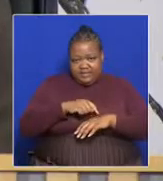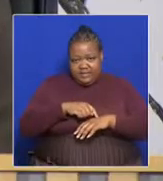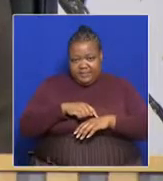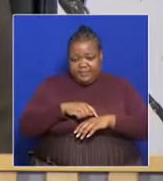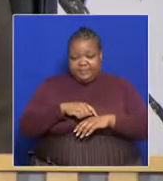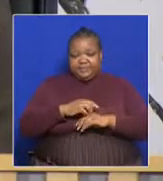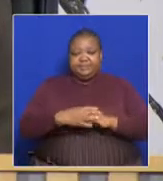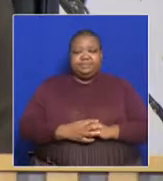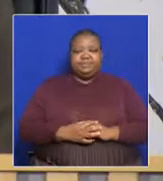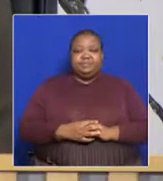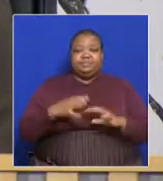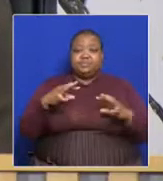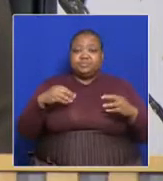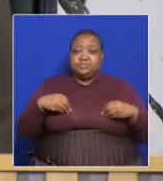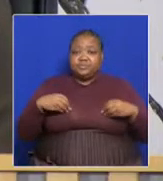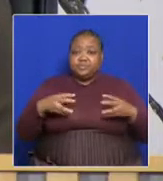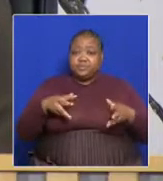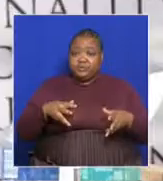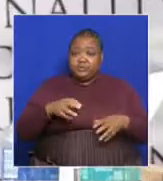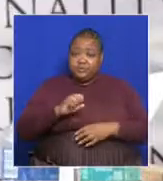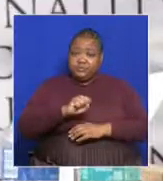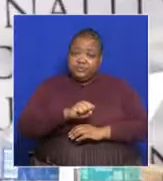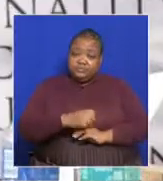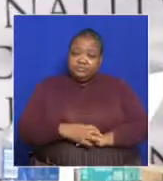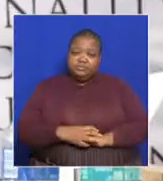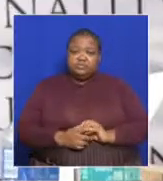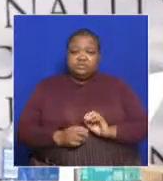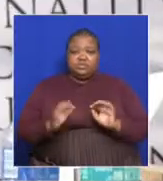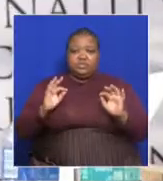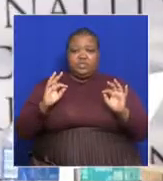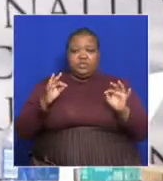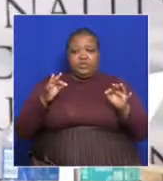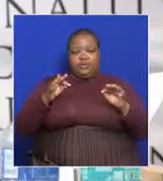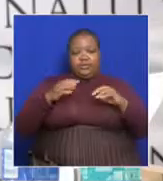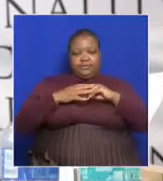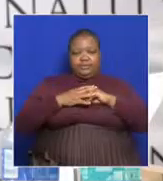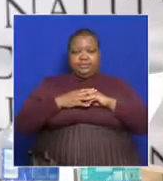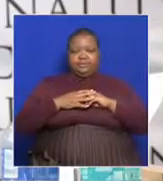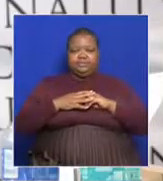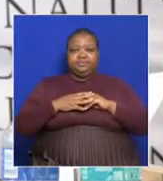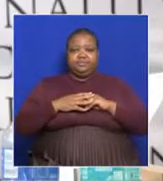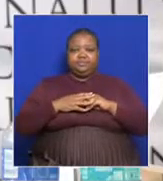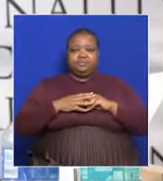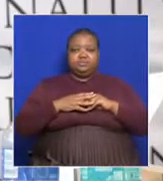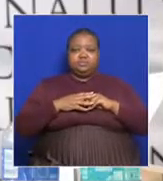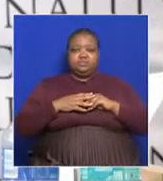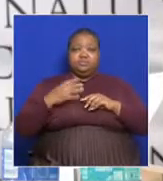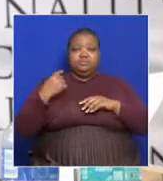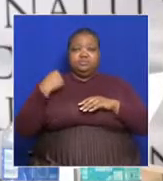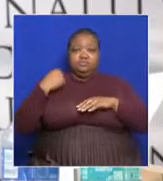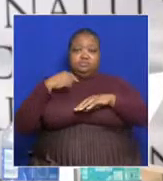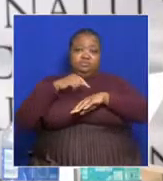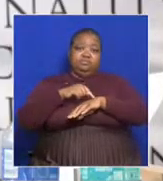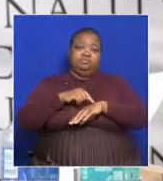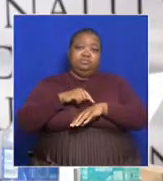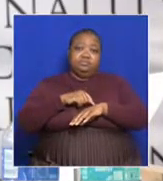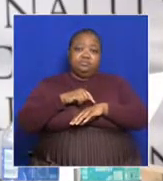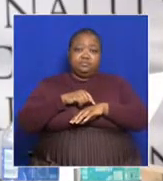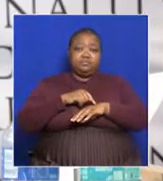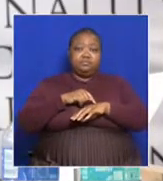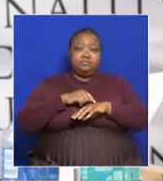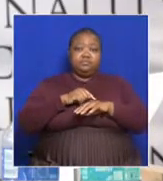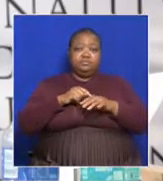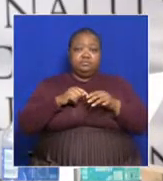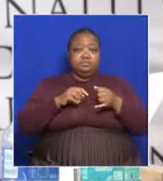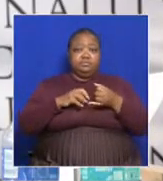correct? Correct. Now, was this not the moment then to exhaust those very